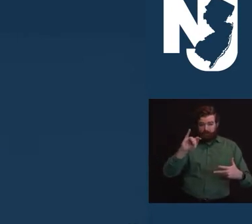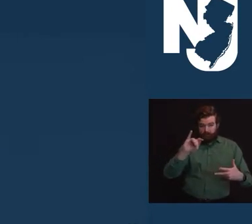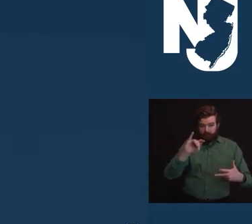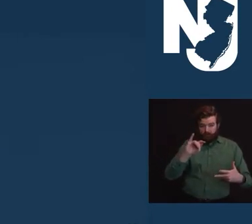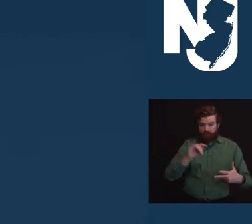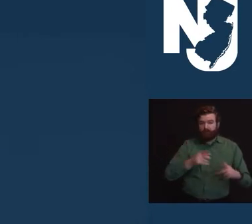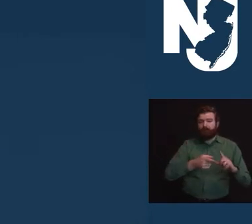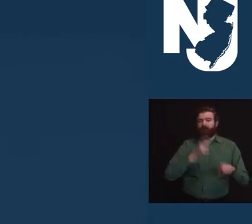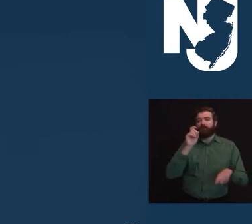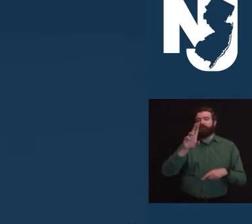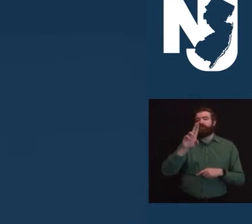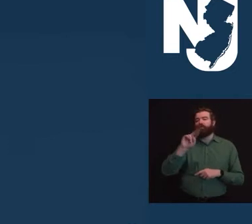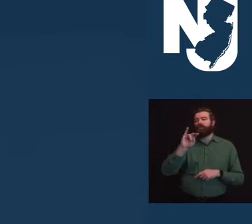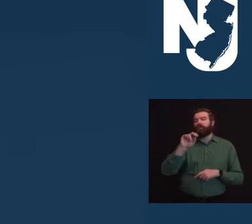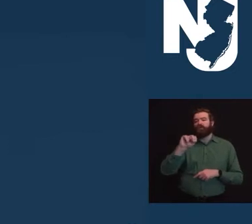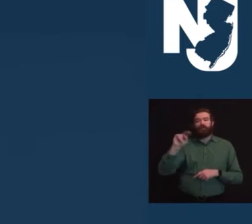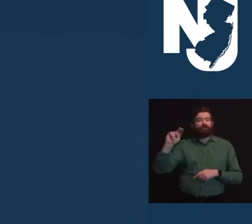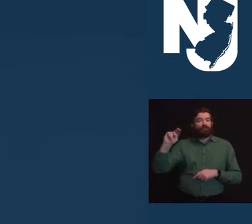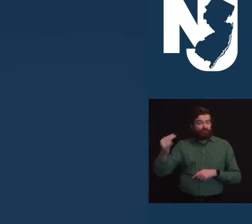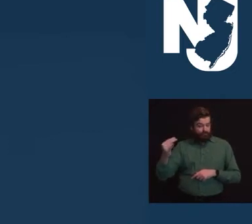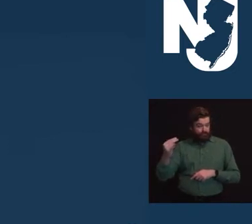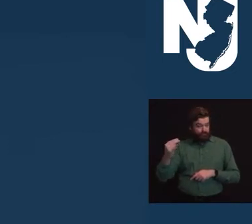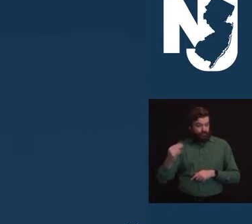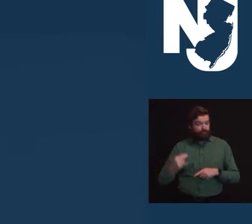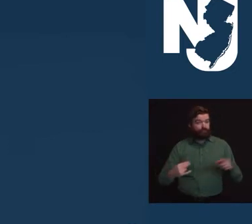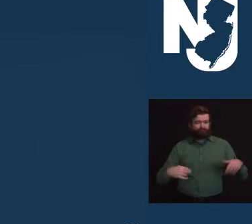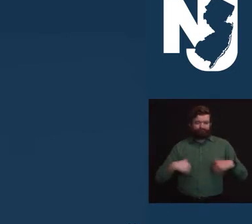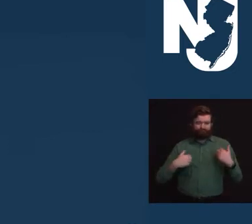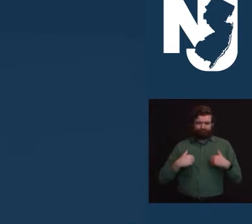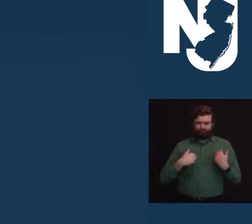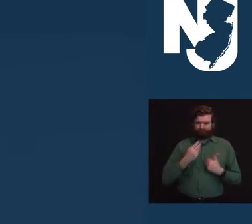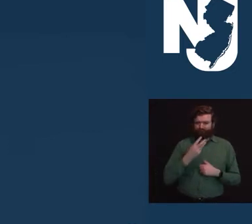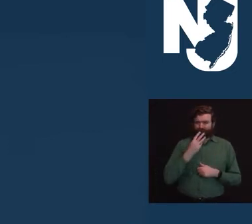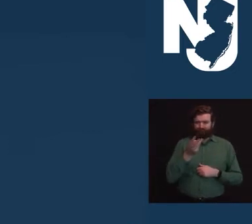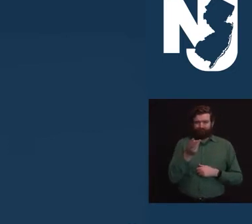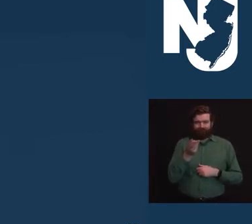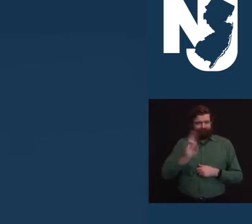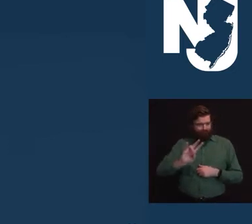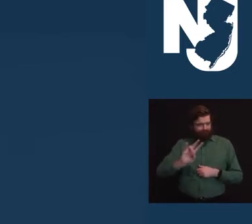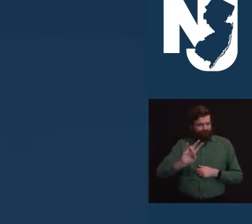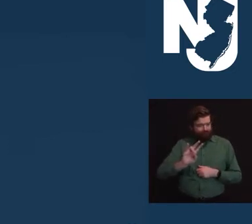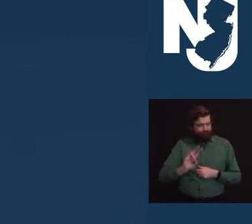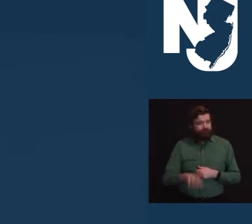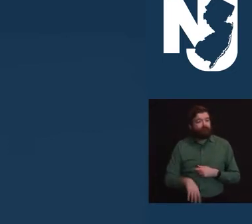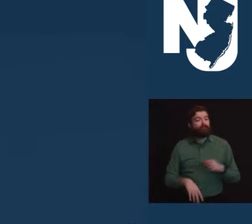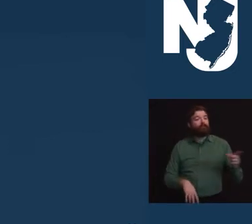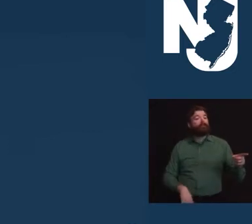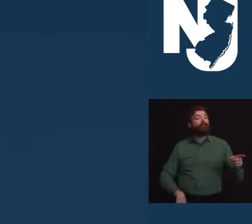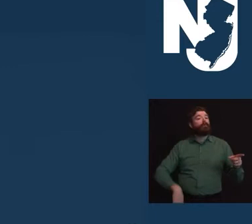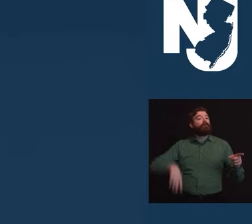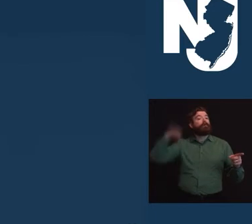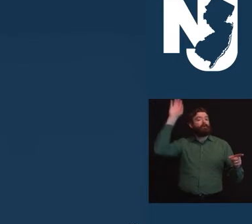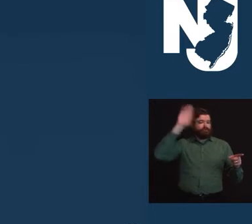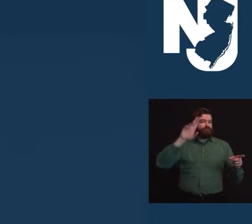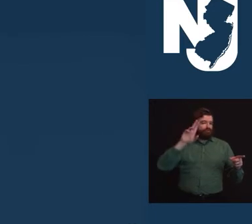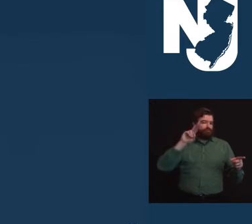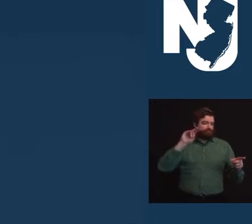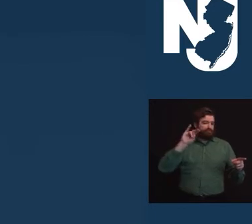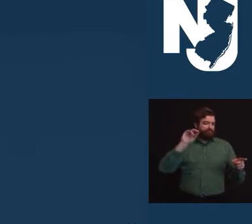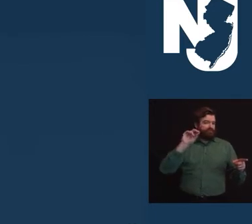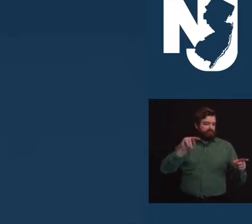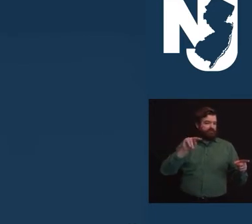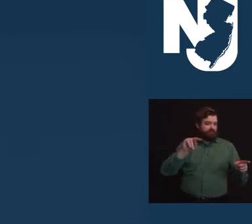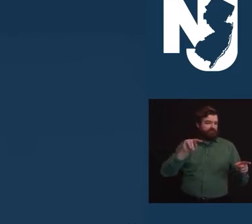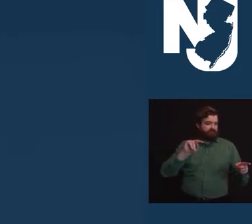was 67 years old and had called Union home for all but 7 of her years. And she also spent 20 years working